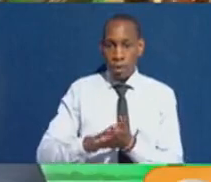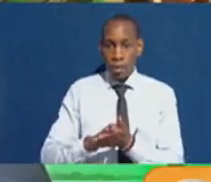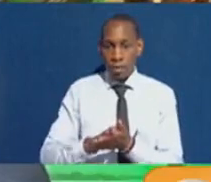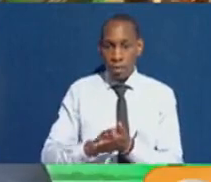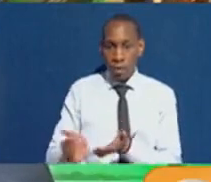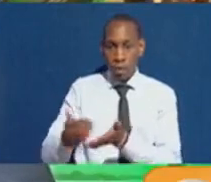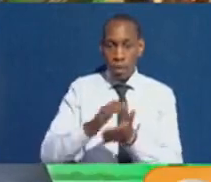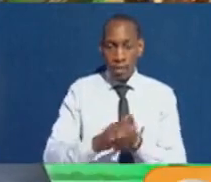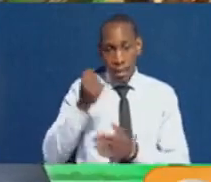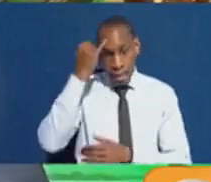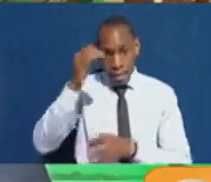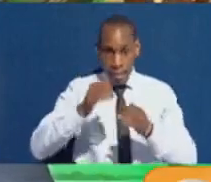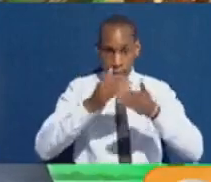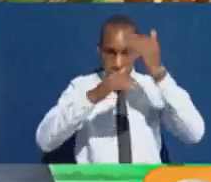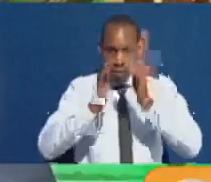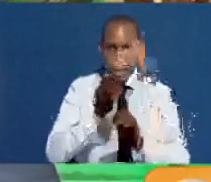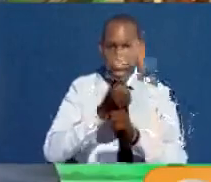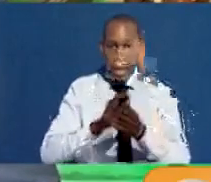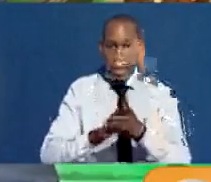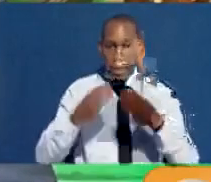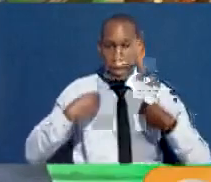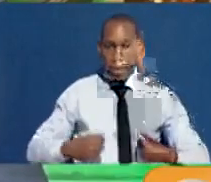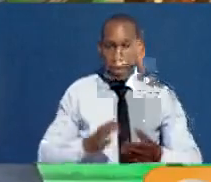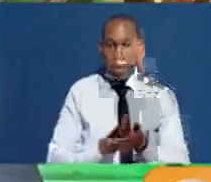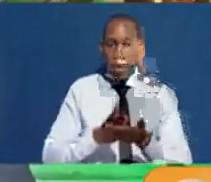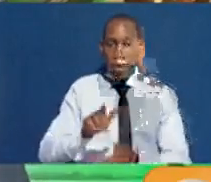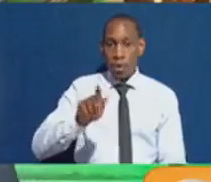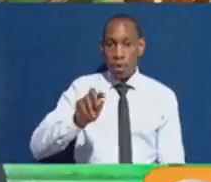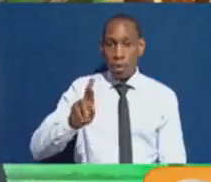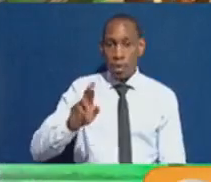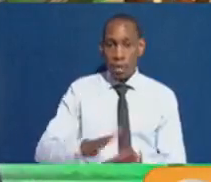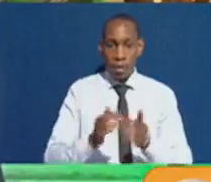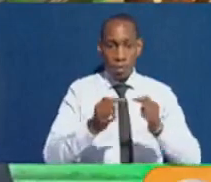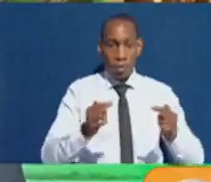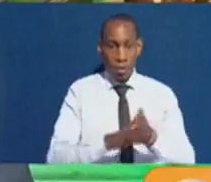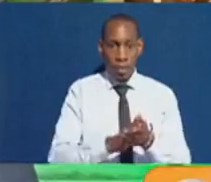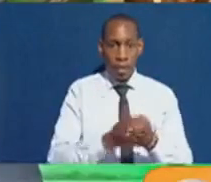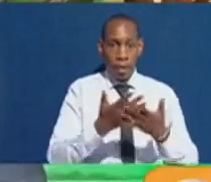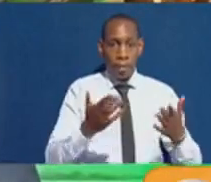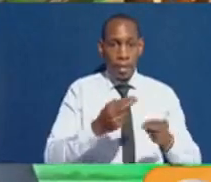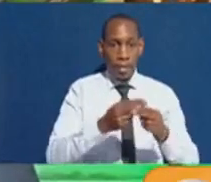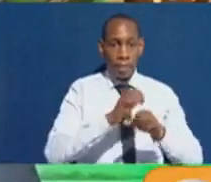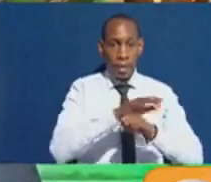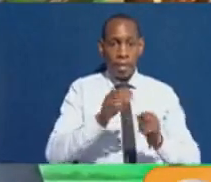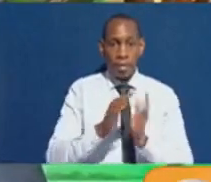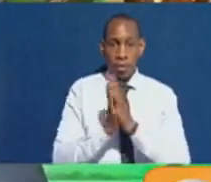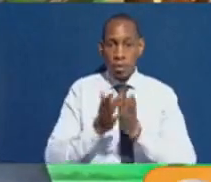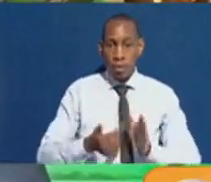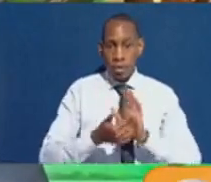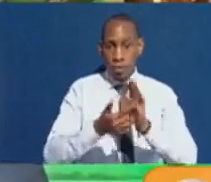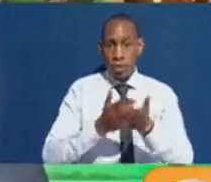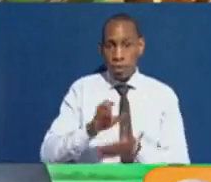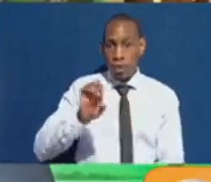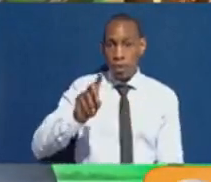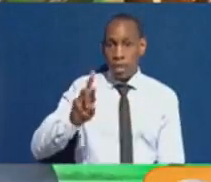student specializing in making bags from artificial leather to rival established brands. Here is her story, as told by Edward